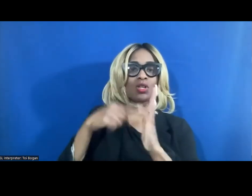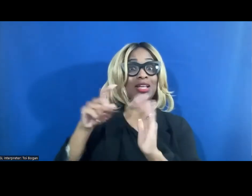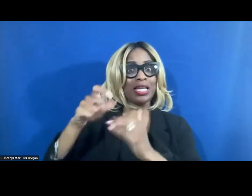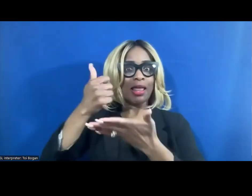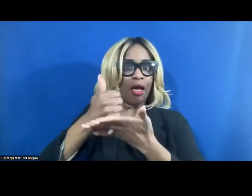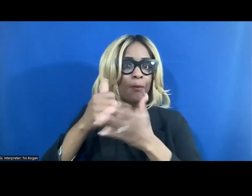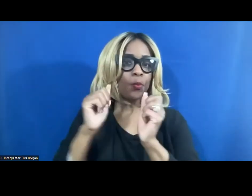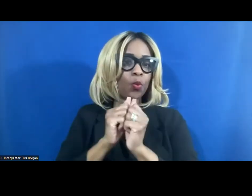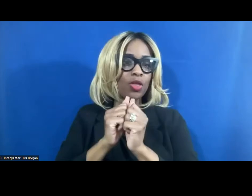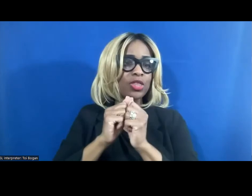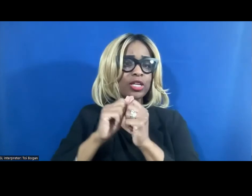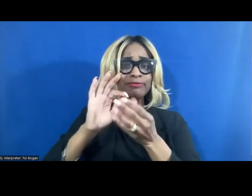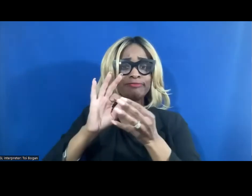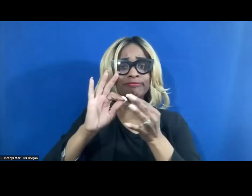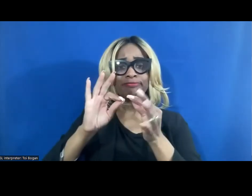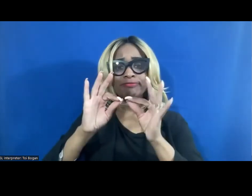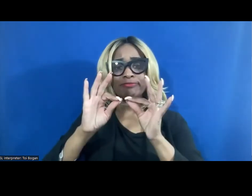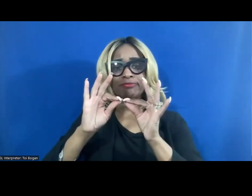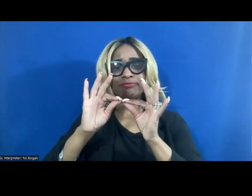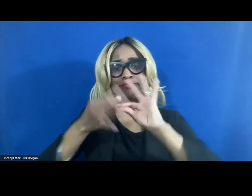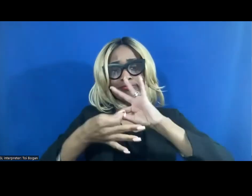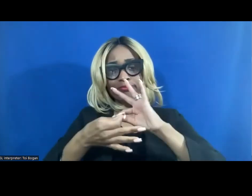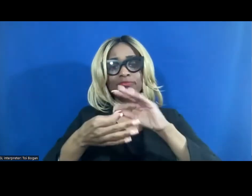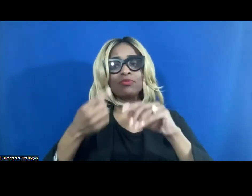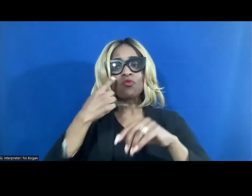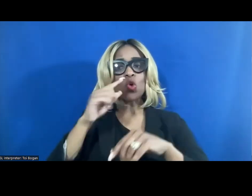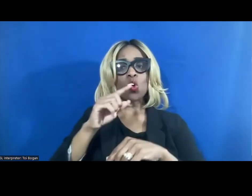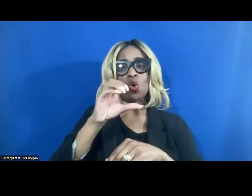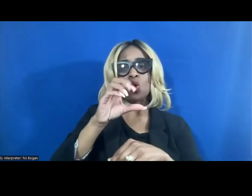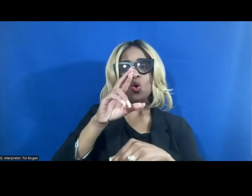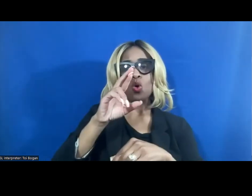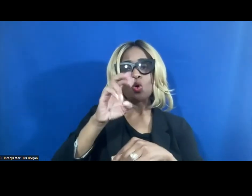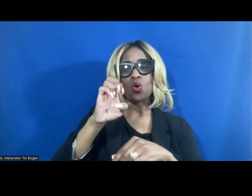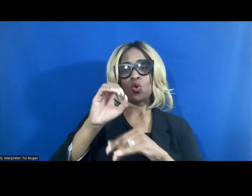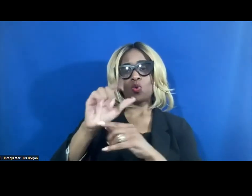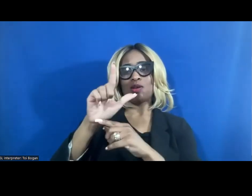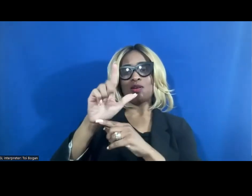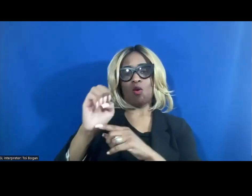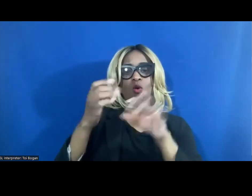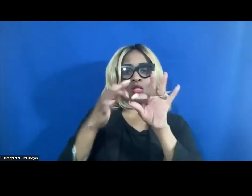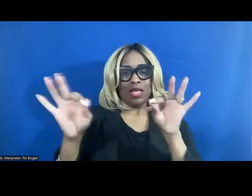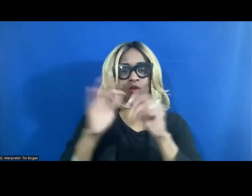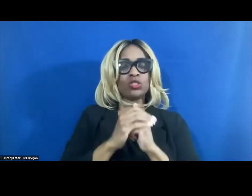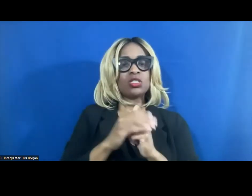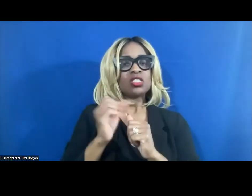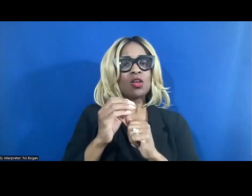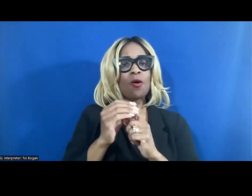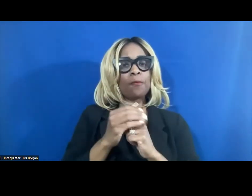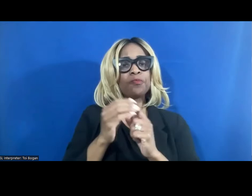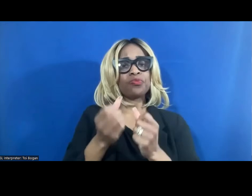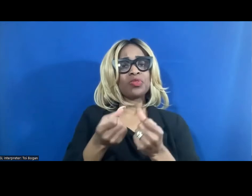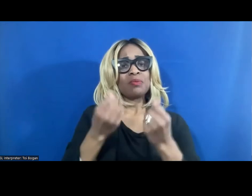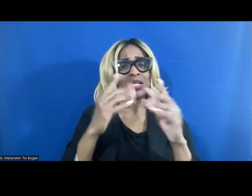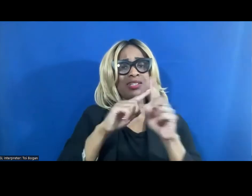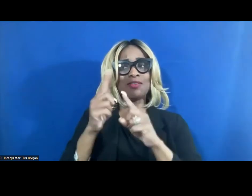with interpretation for Haitian Creole. So really what it means is there's a lot of ways that we